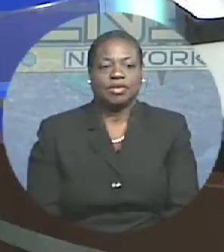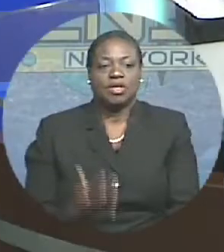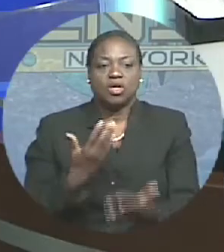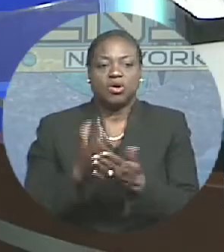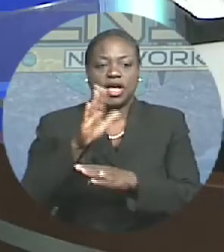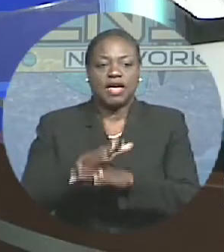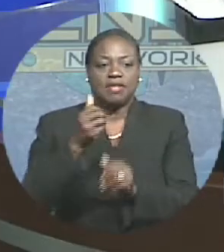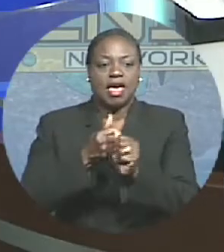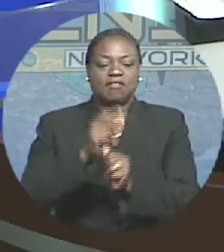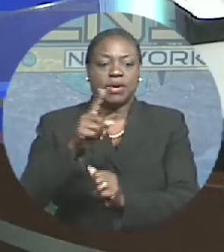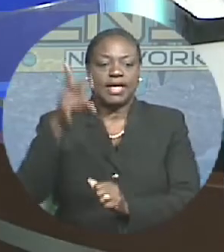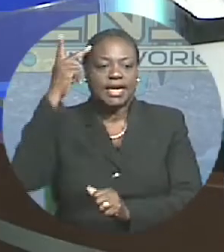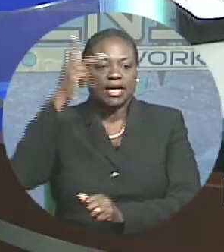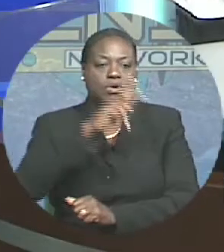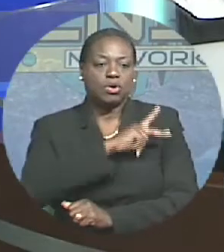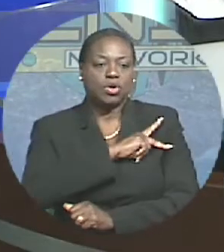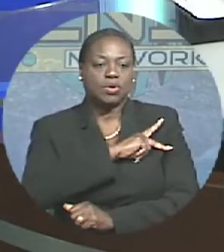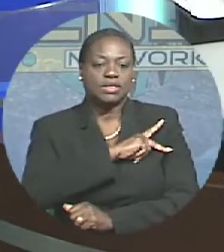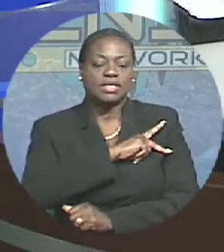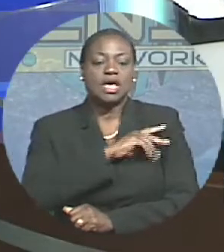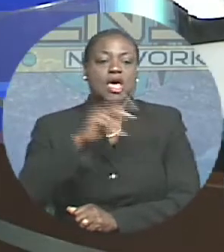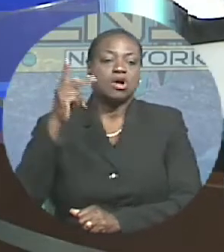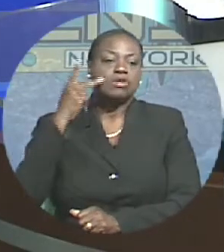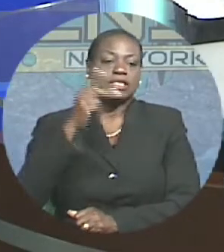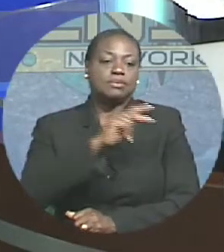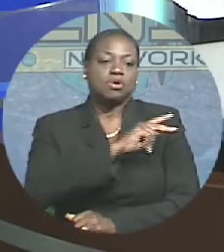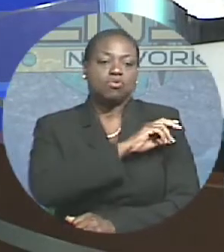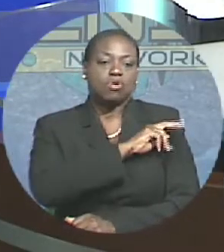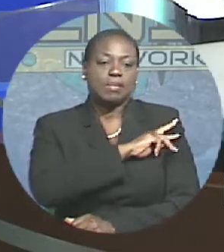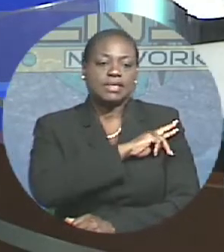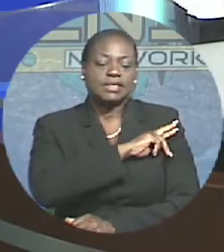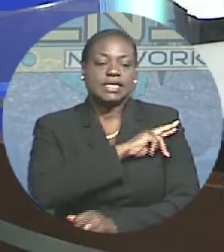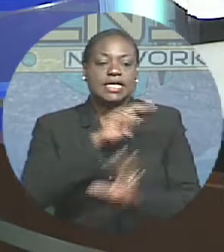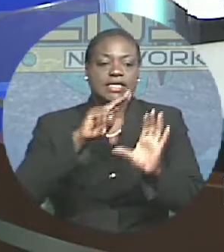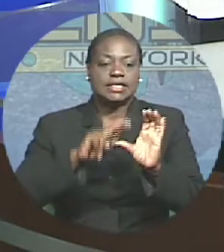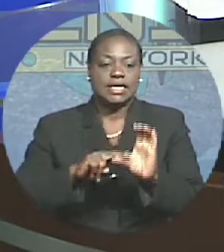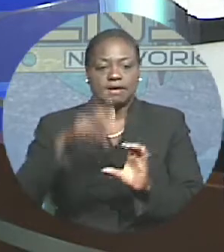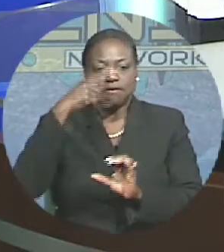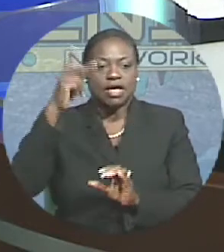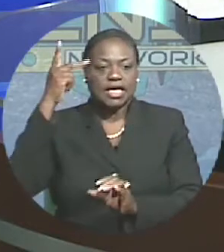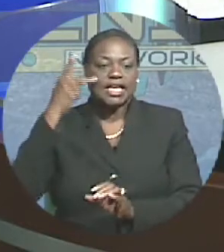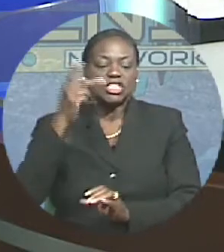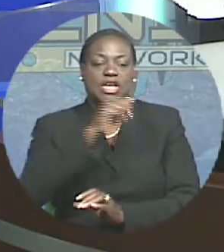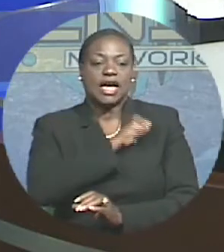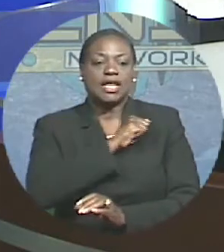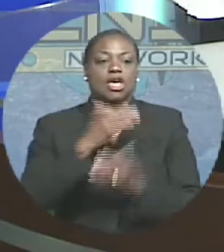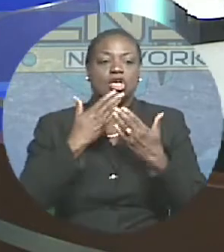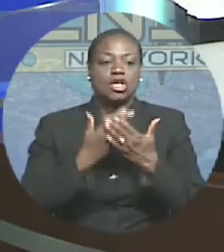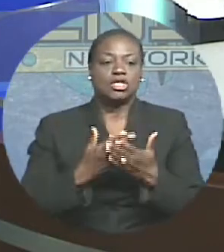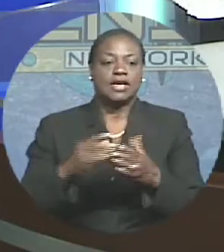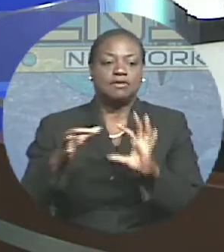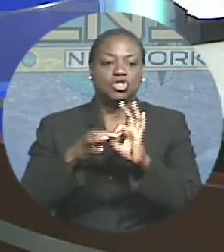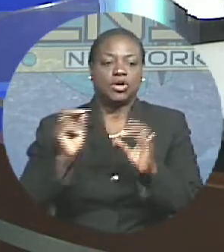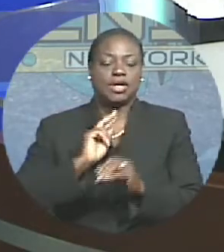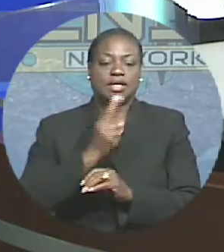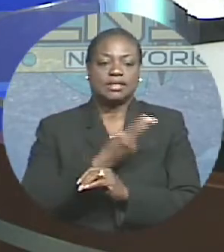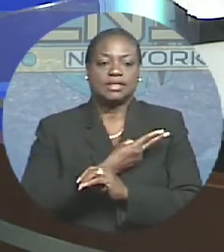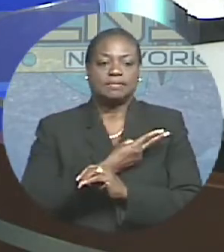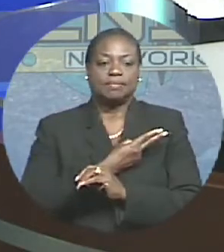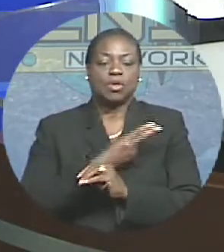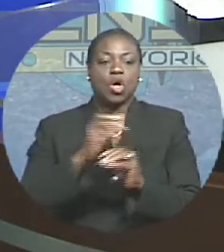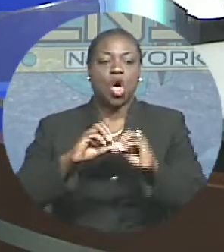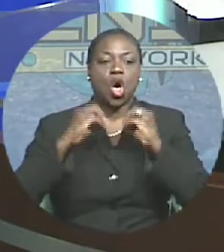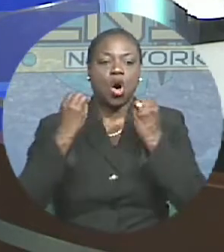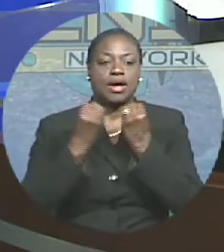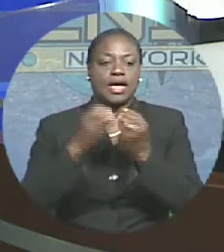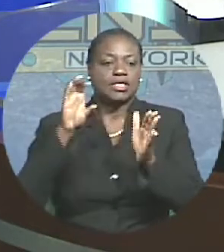Good evening, everyone. I'm Candino Knowles. And I'm Charisma Robinson, sitting in for Keisha Adderley. It's good to have you joining us. Well, organized crime is